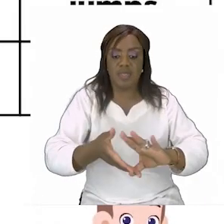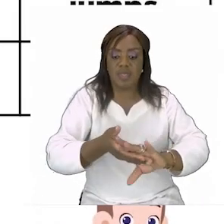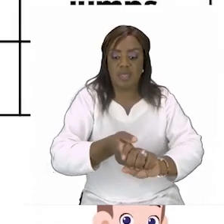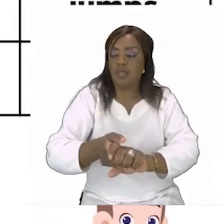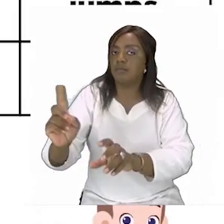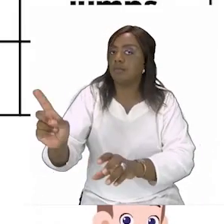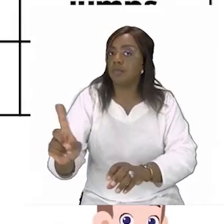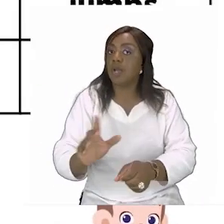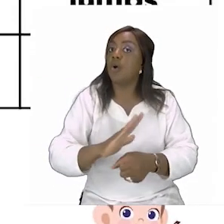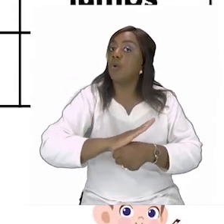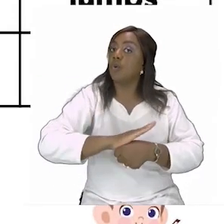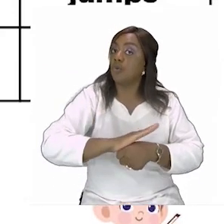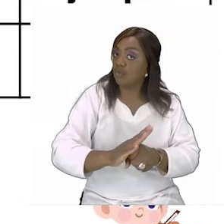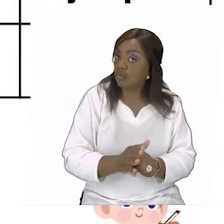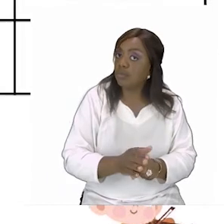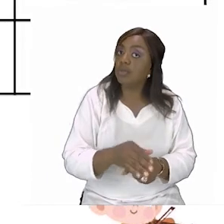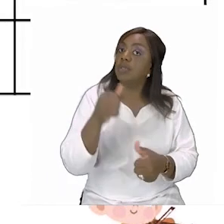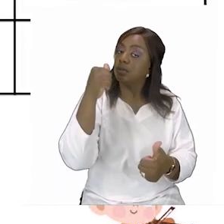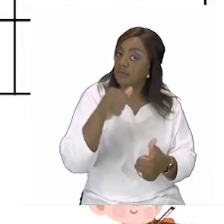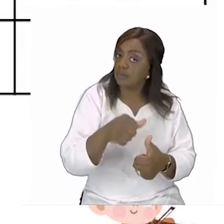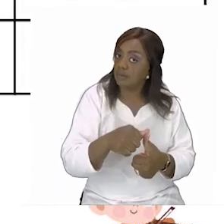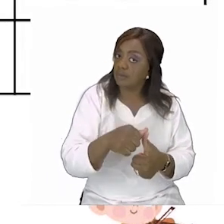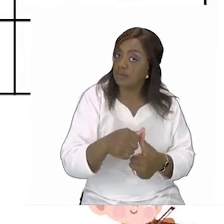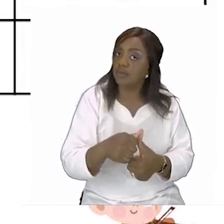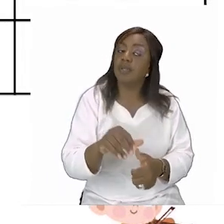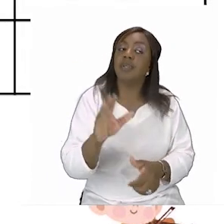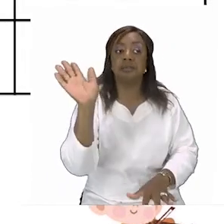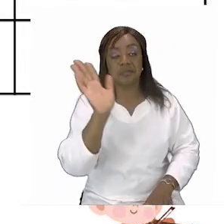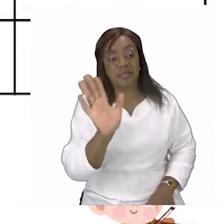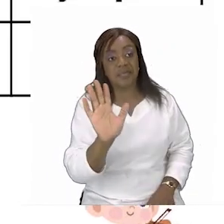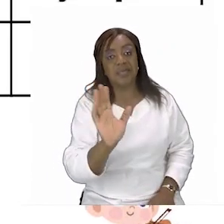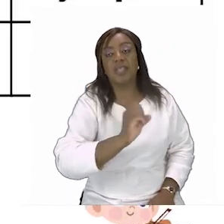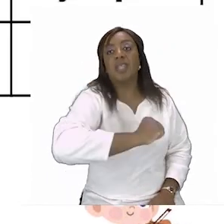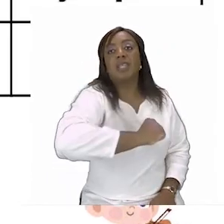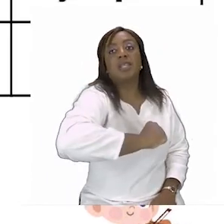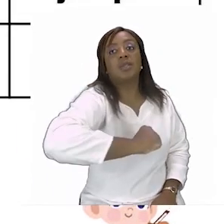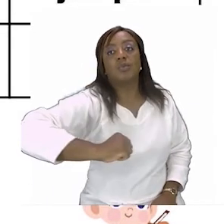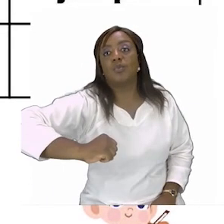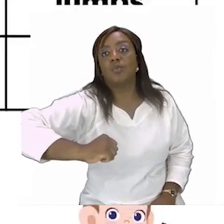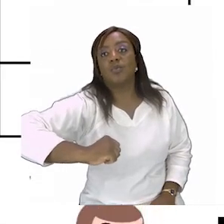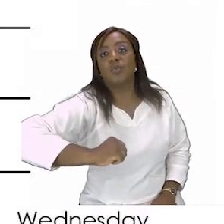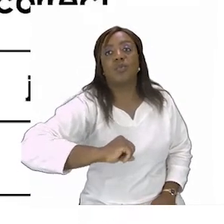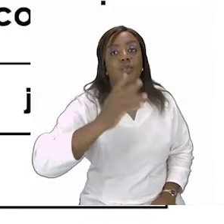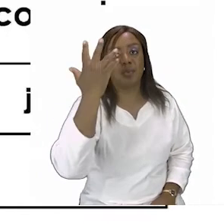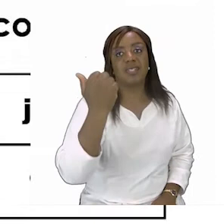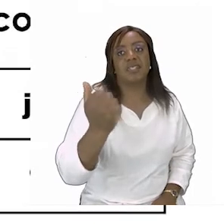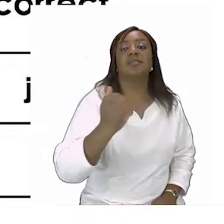someone when you're greeting them. Instead, you can wave or you can use the elbow